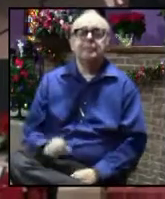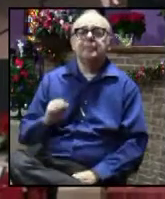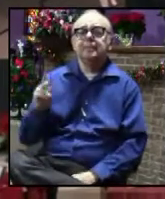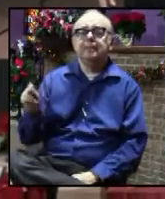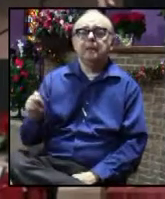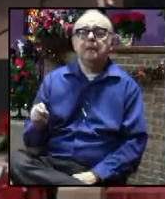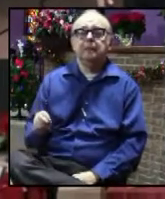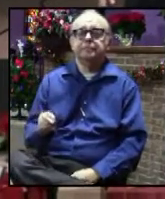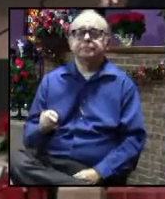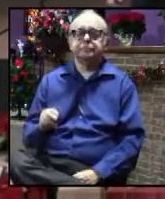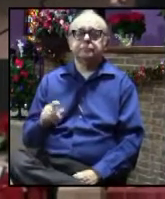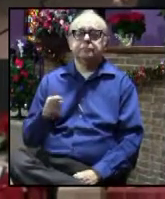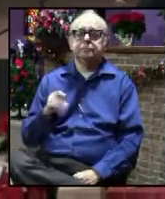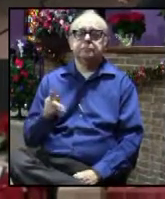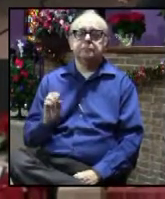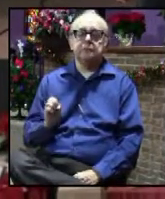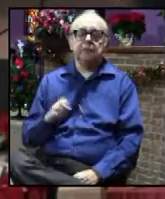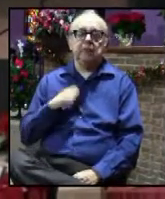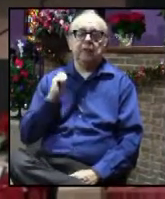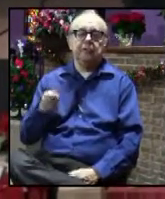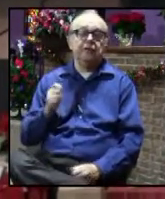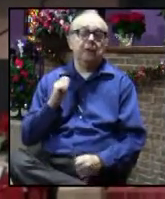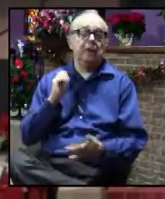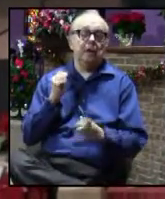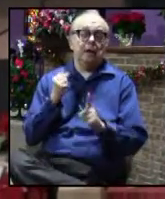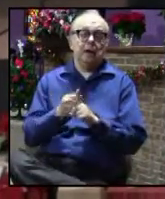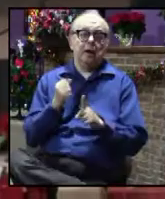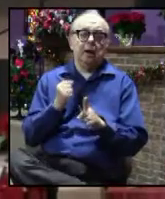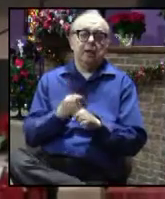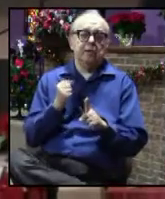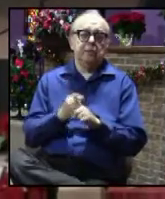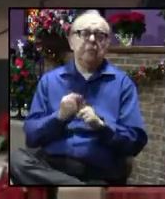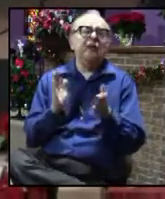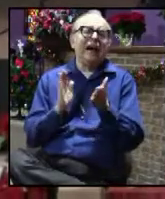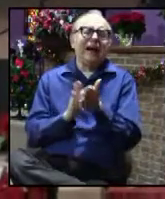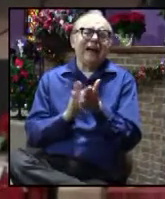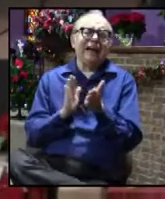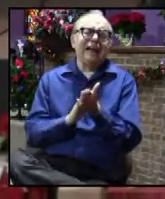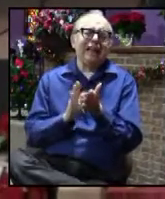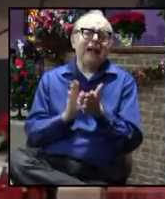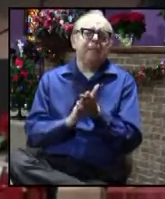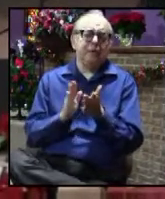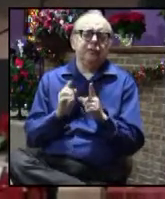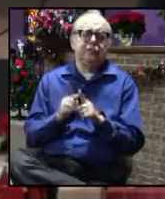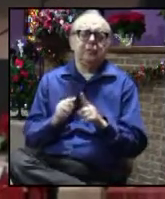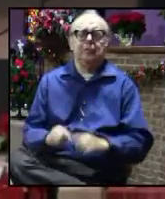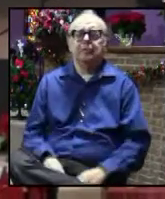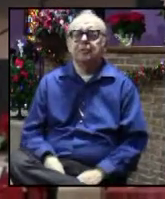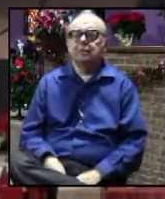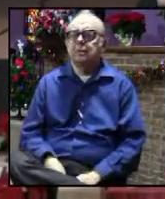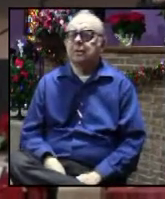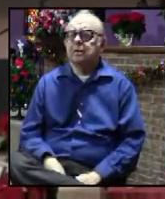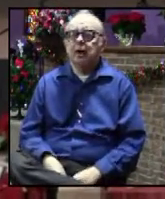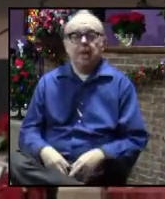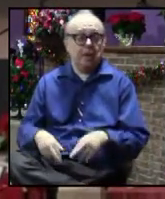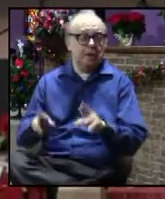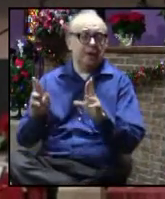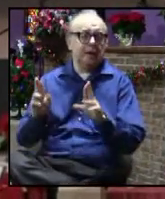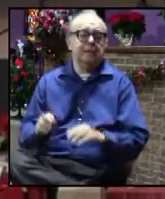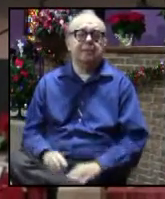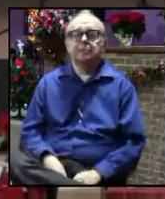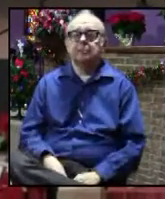So, Gage is going to give us a beat to clap to. Okay? So, you ready?